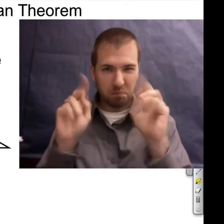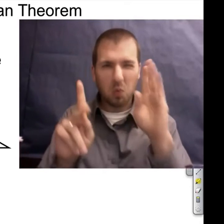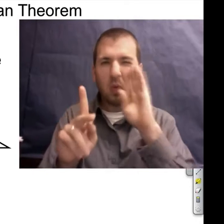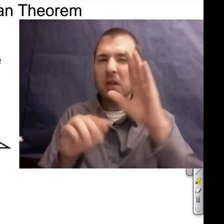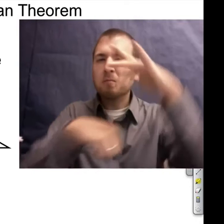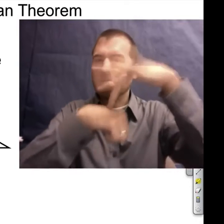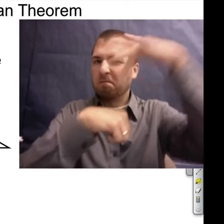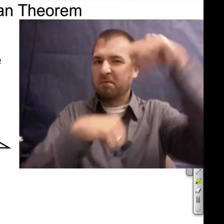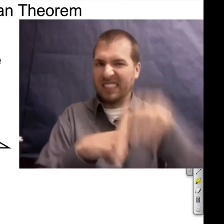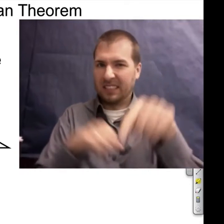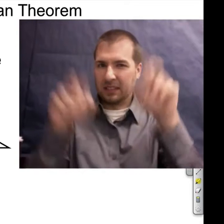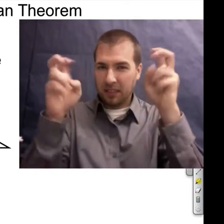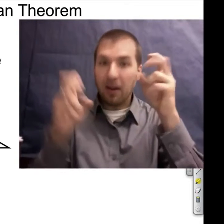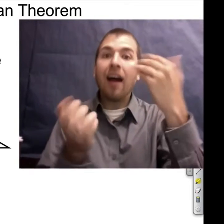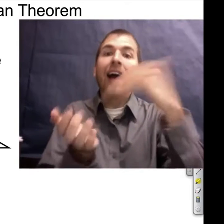Because